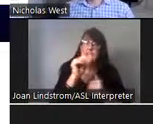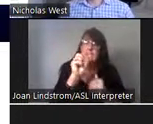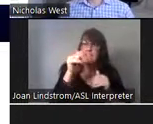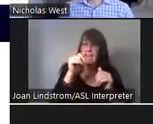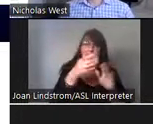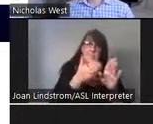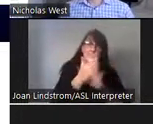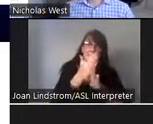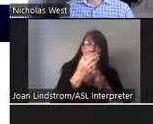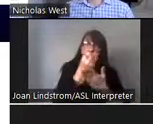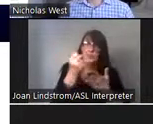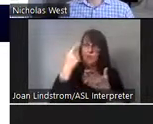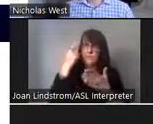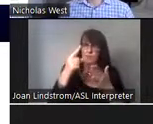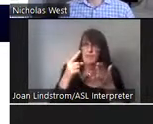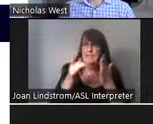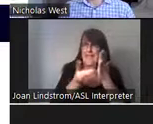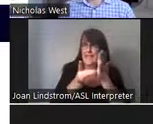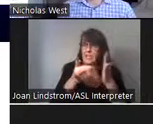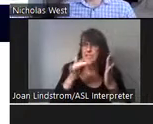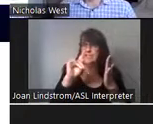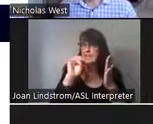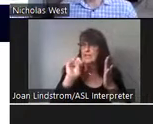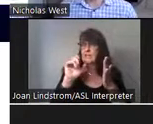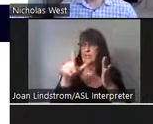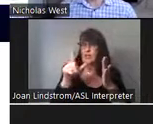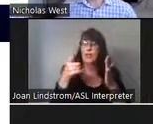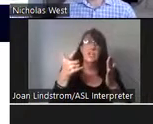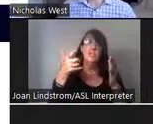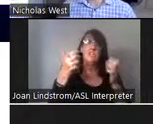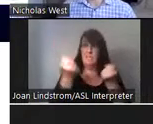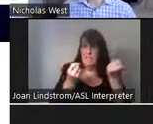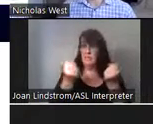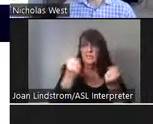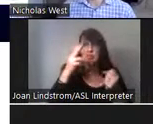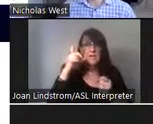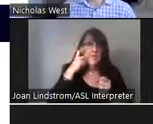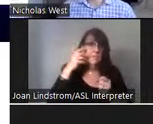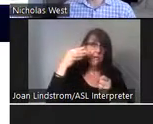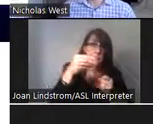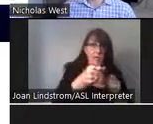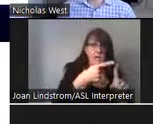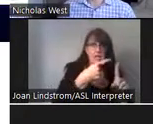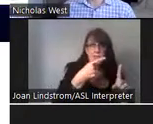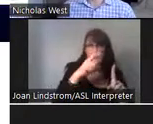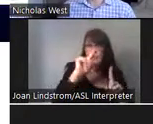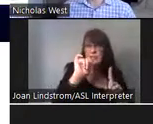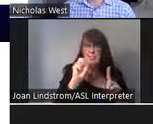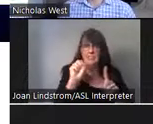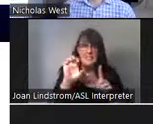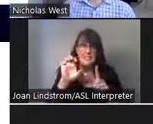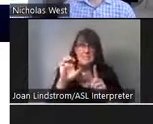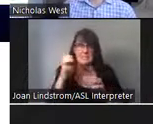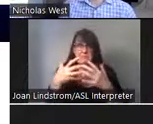for non-tactical vehicles that the US government purchases. We're the preferred source for leasing motor vehicles.